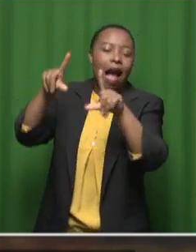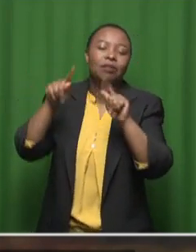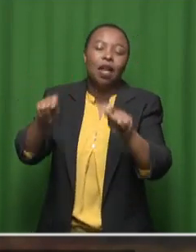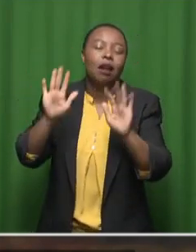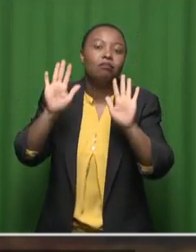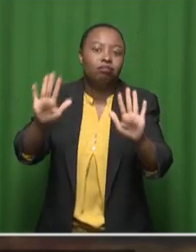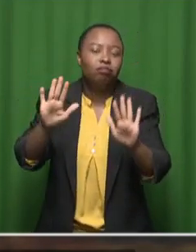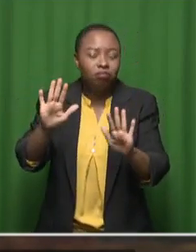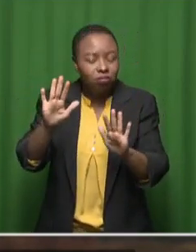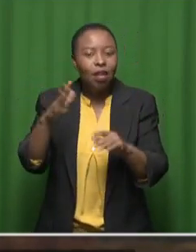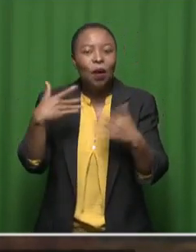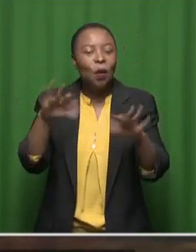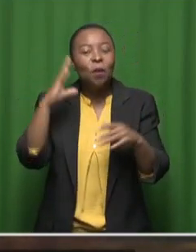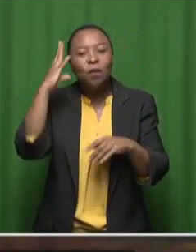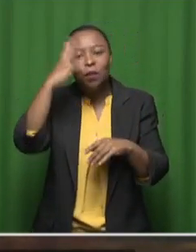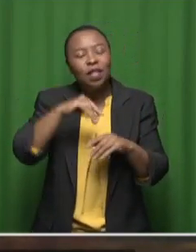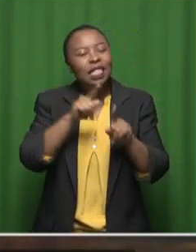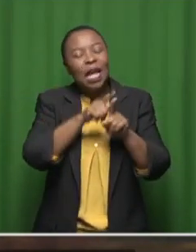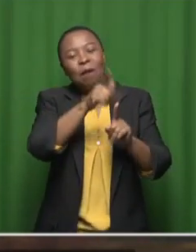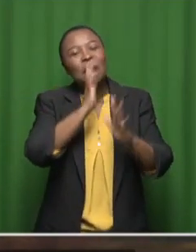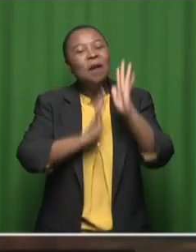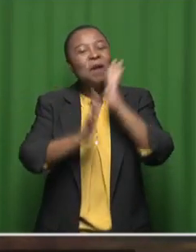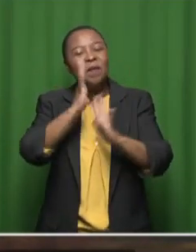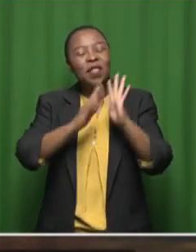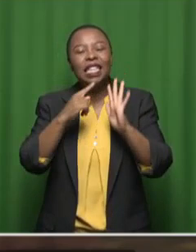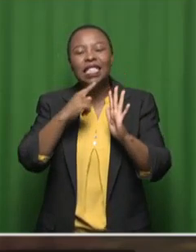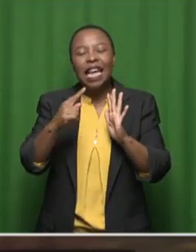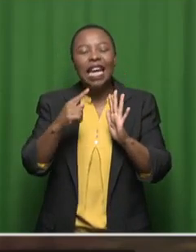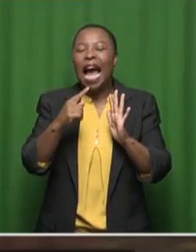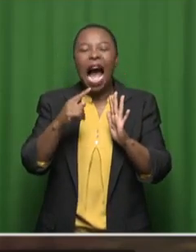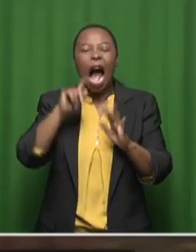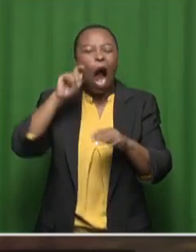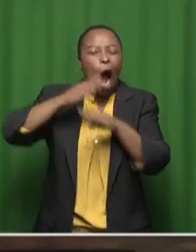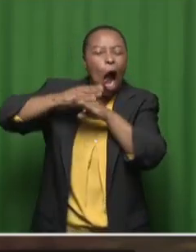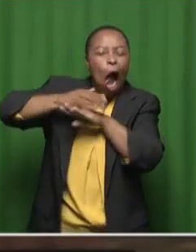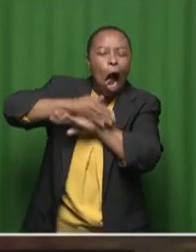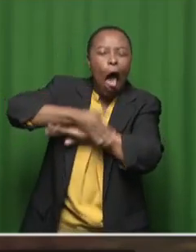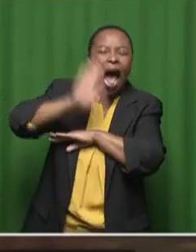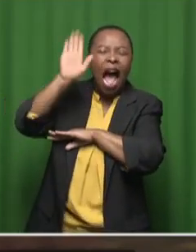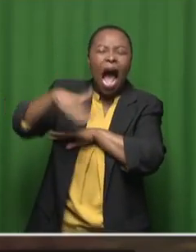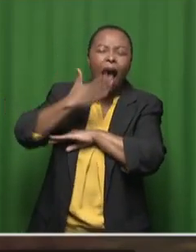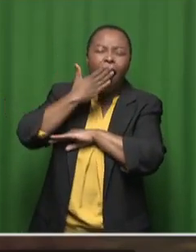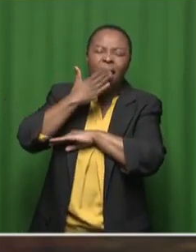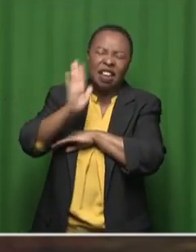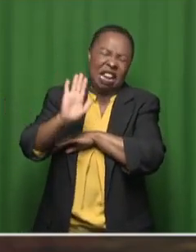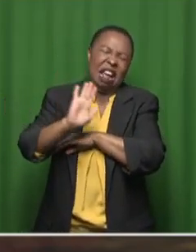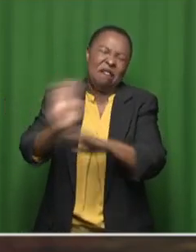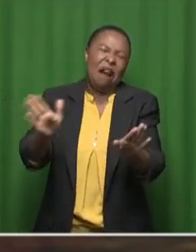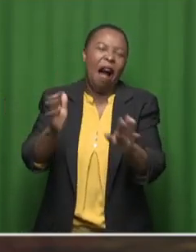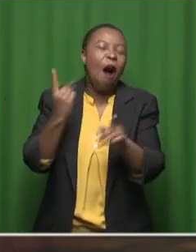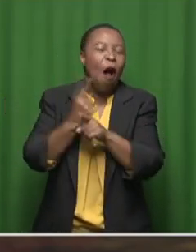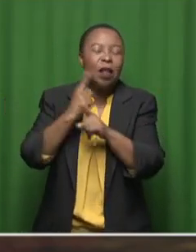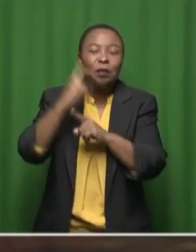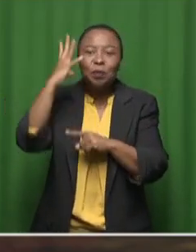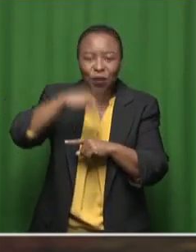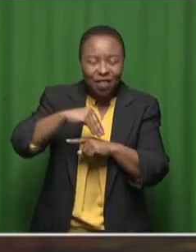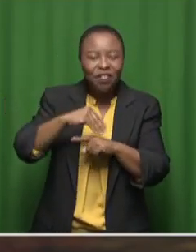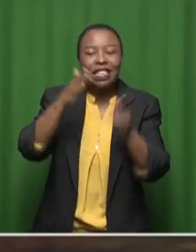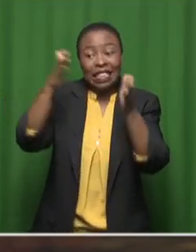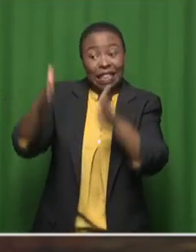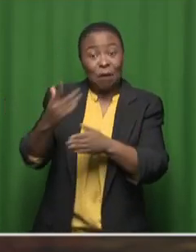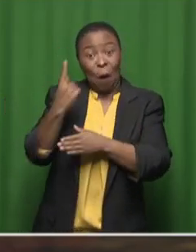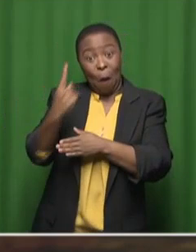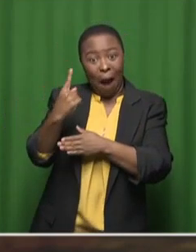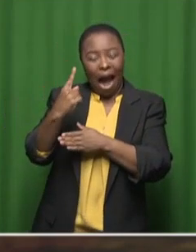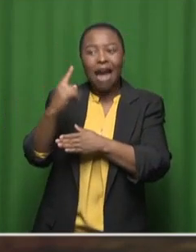And Mariska summed it out beautifully, saying it never gets old. It really doesn't. Right, that's segment one for Following